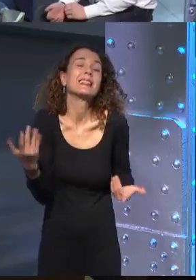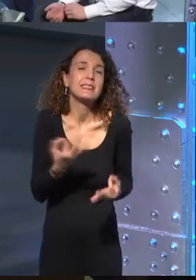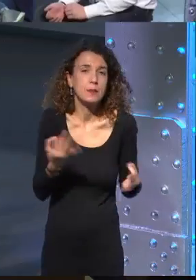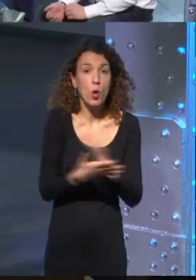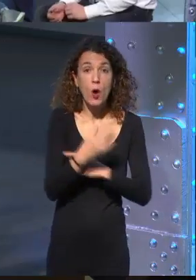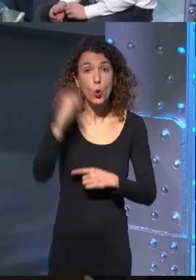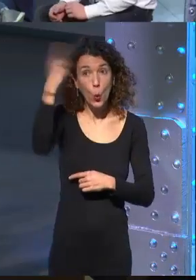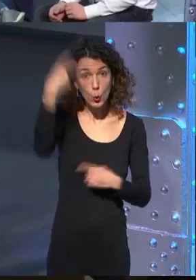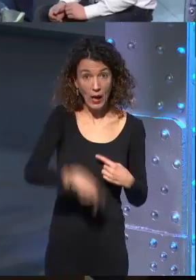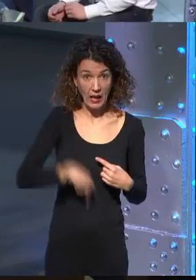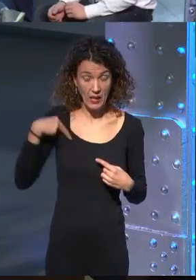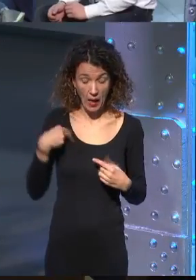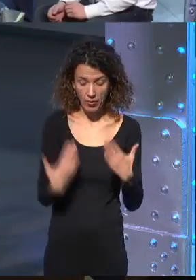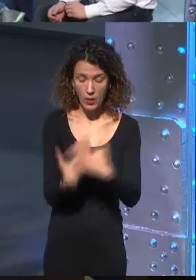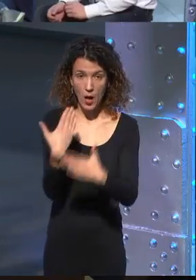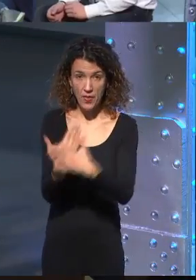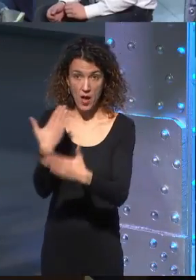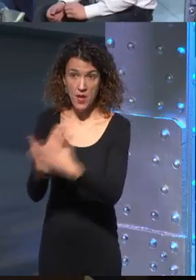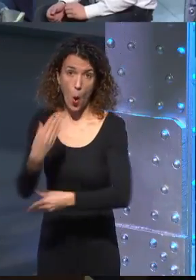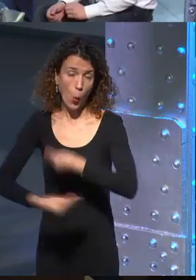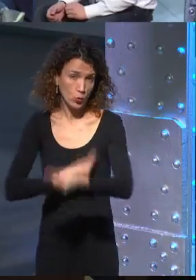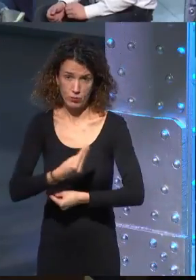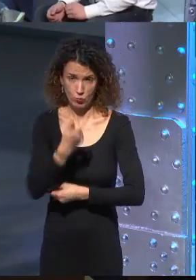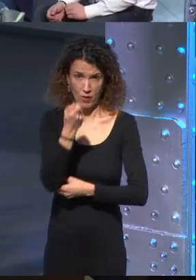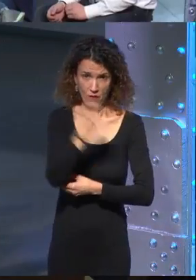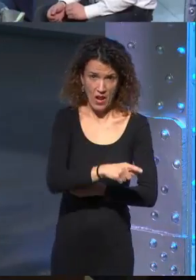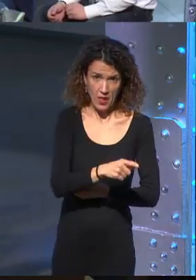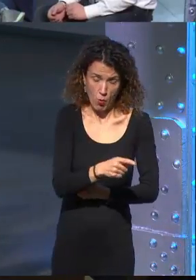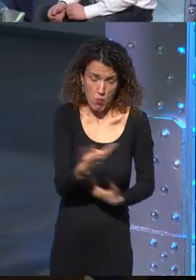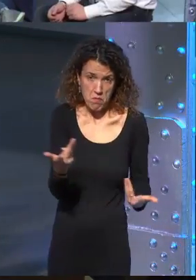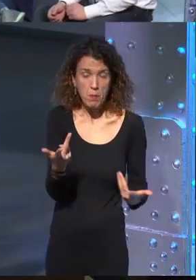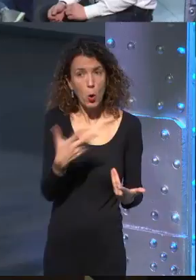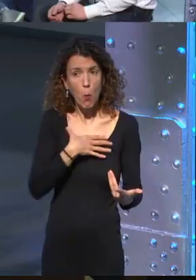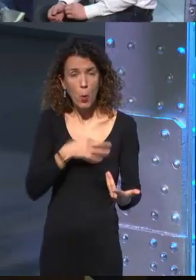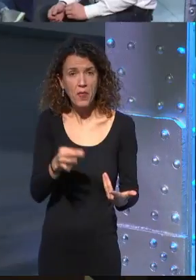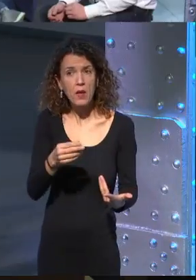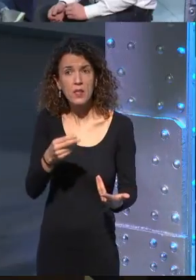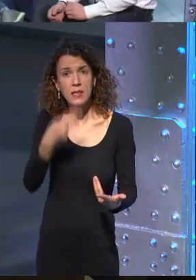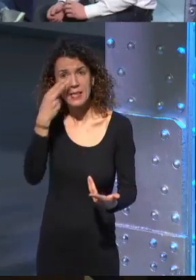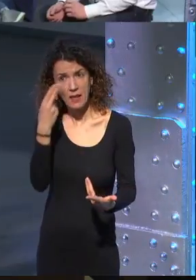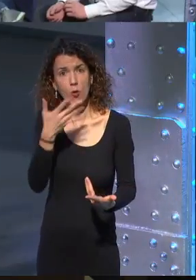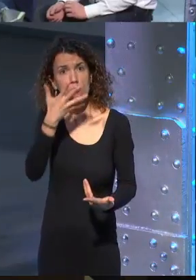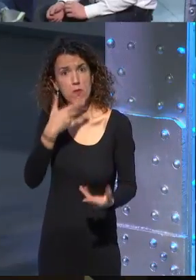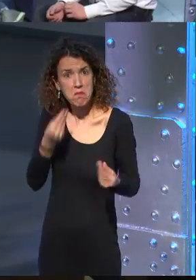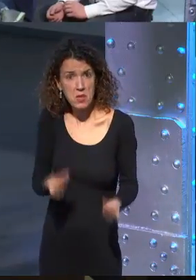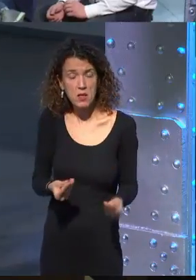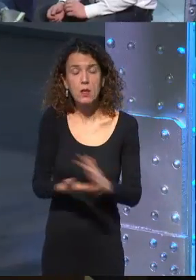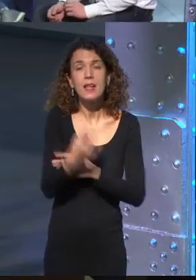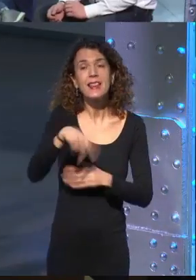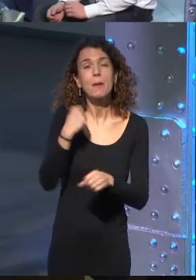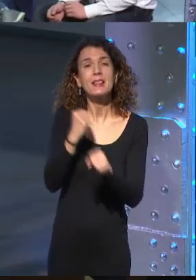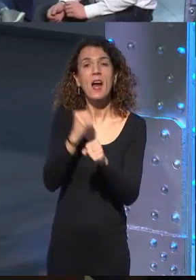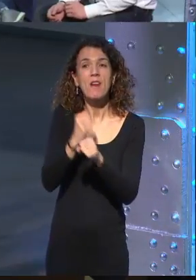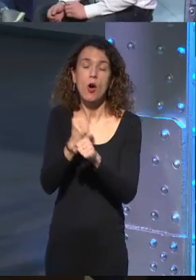say that this is not gonna be useful for your future. Well, maybe some things you won't be needing in